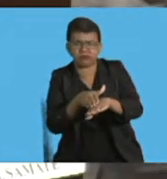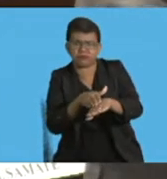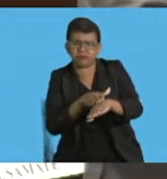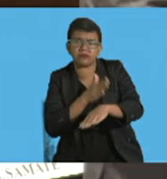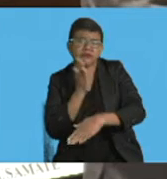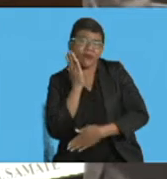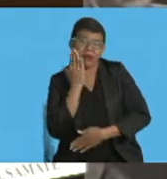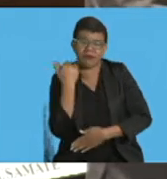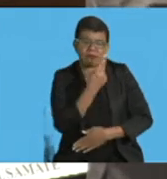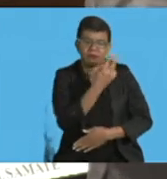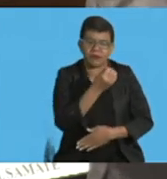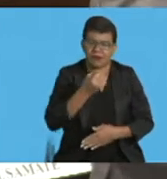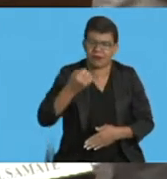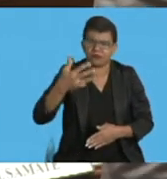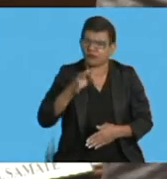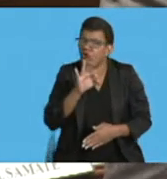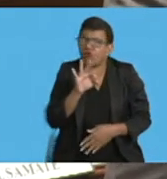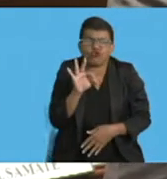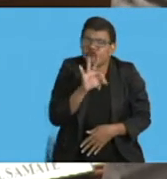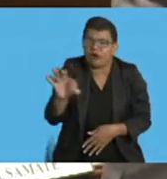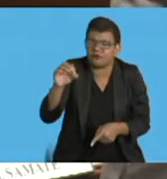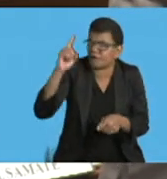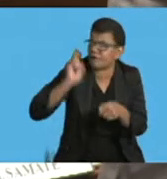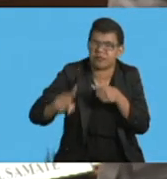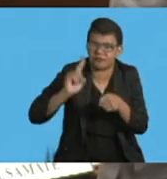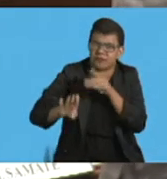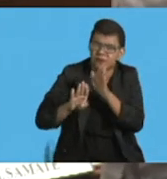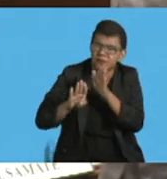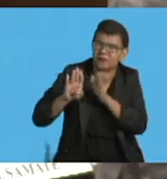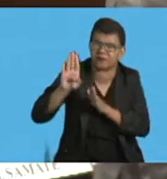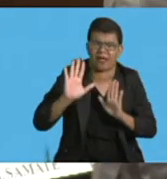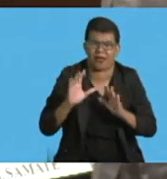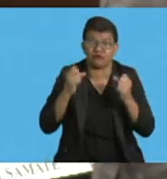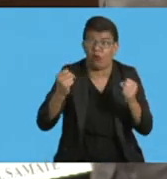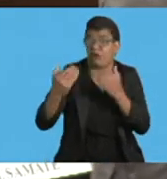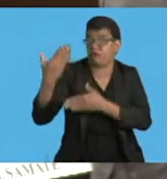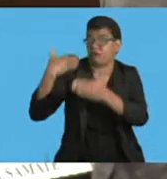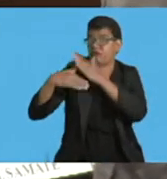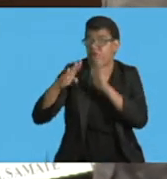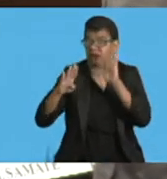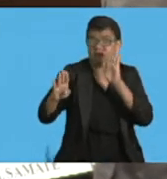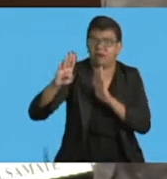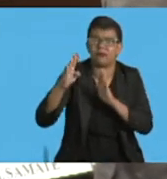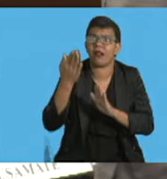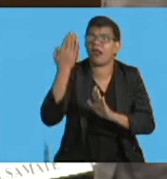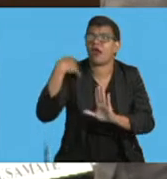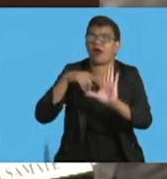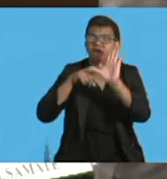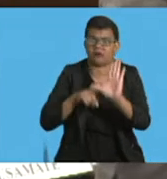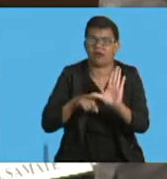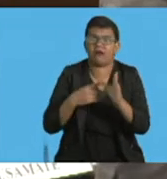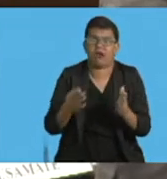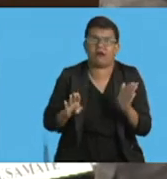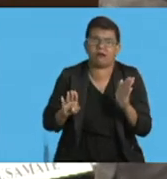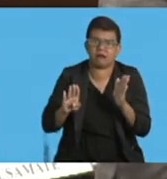2019. Mr. Speaker, sir, after years of course, strong growth. At that time last year, the International Monetary